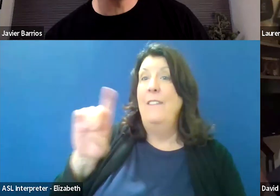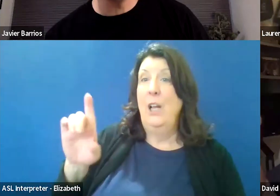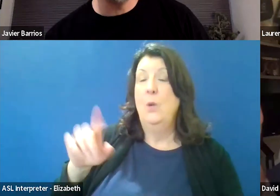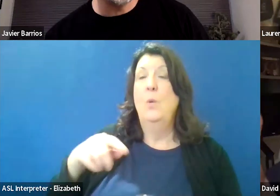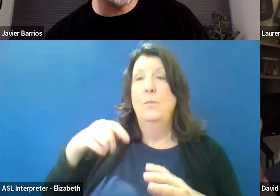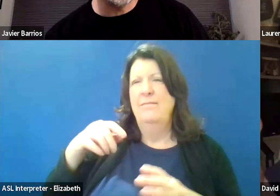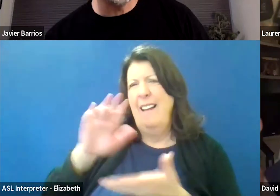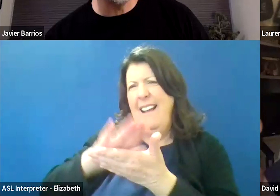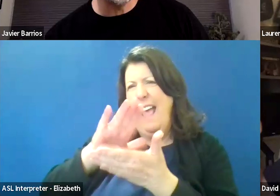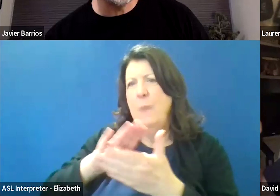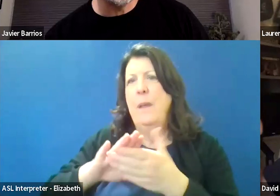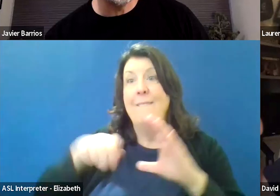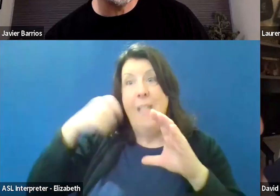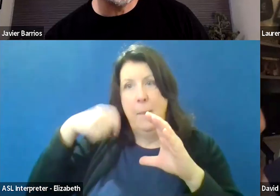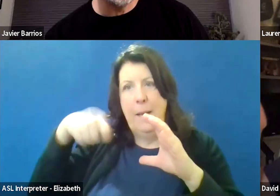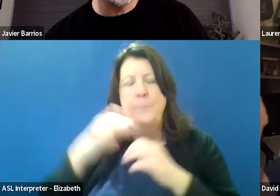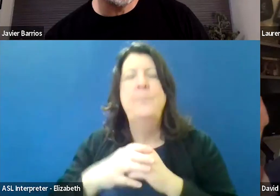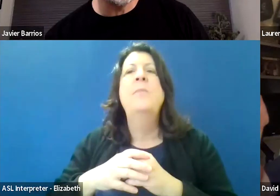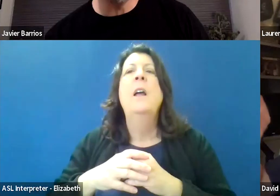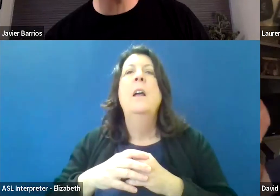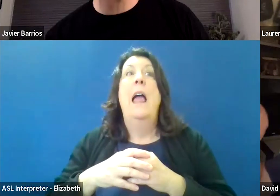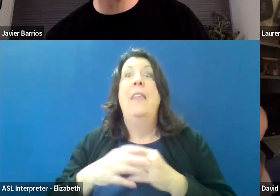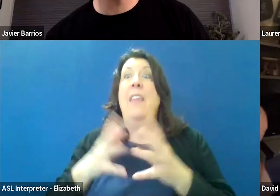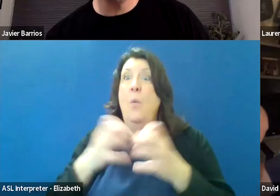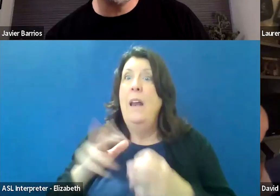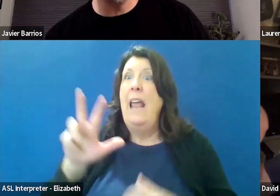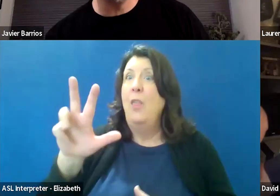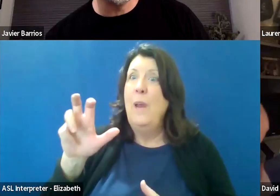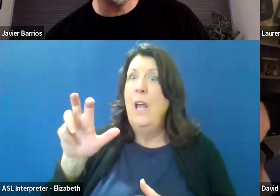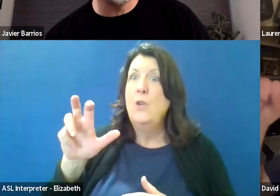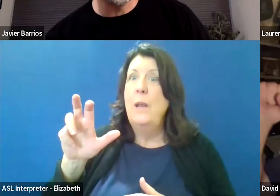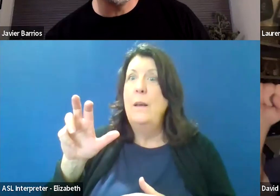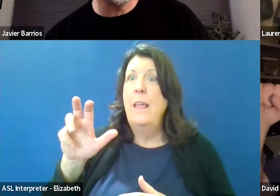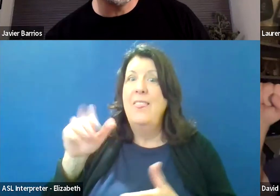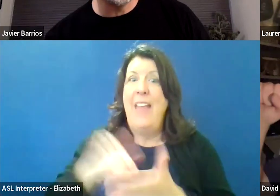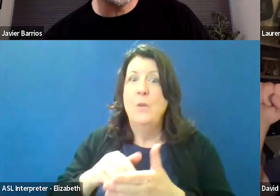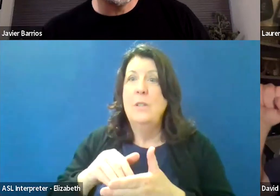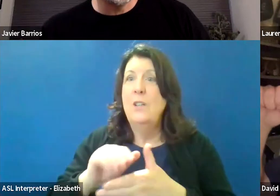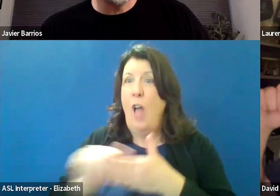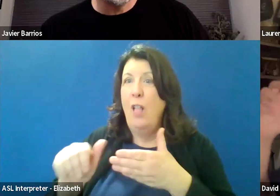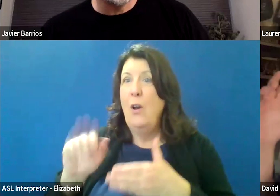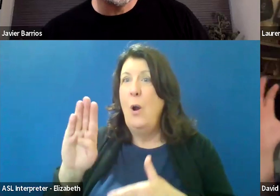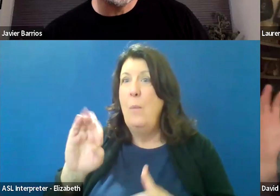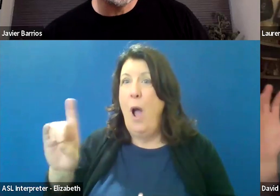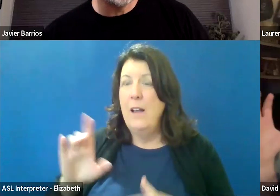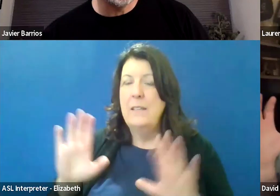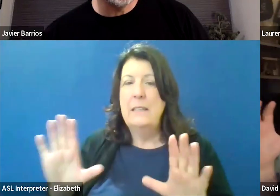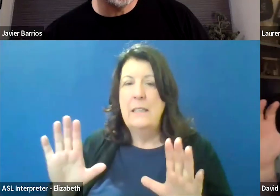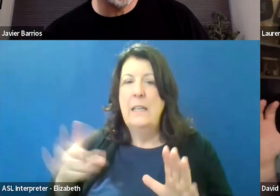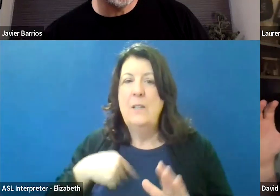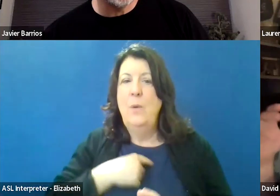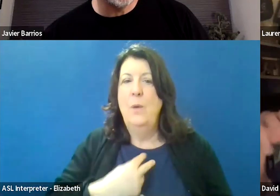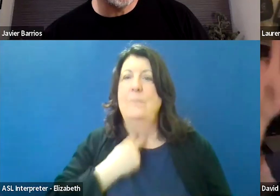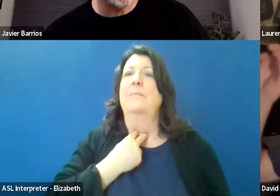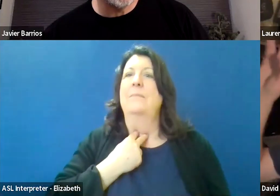for which was triple our budget. So like there was no way we were going to pull it off. And we all of a sudden we were thrown,